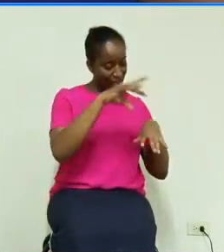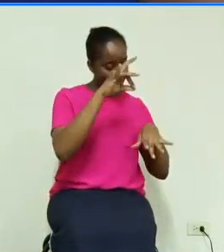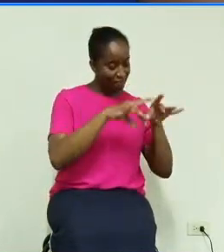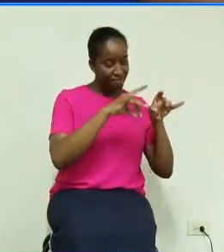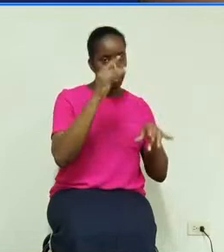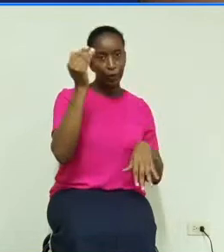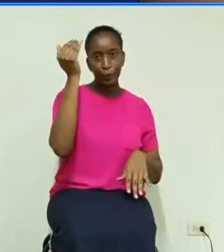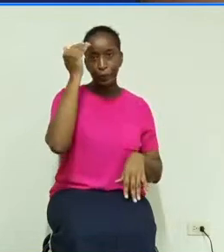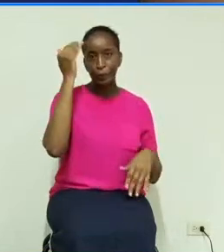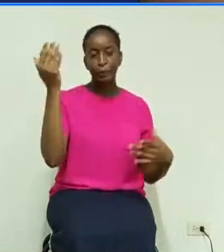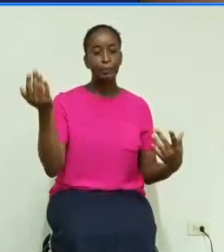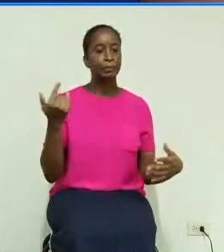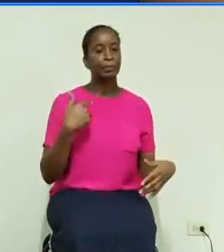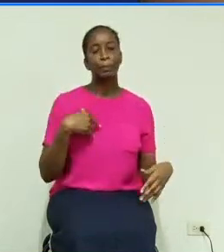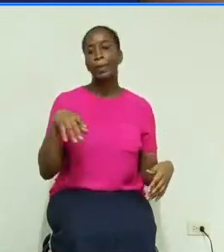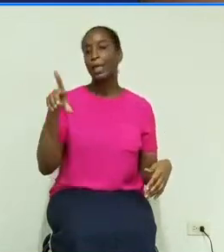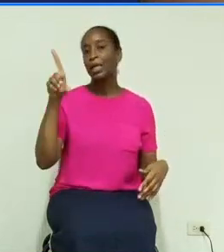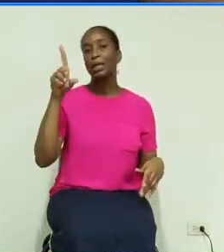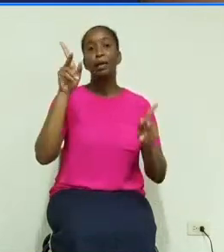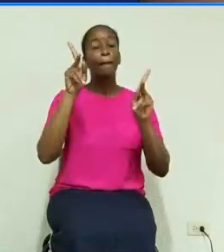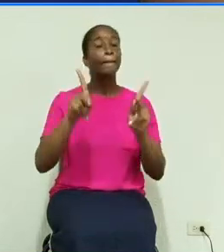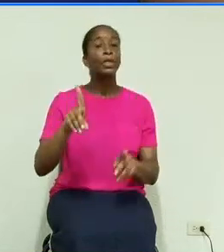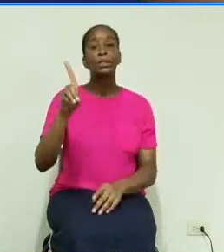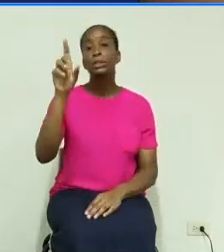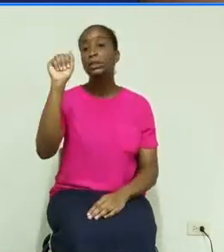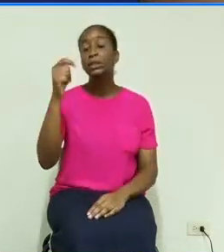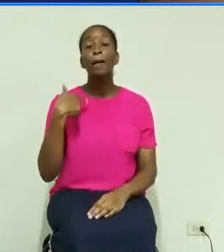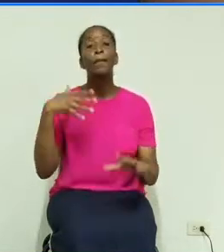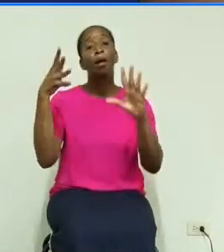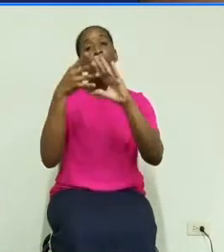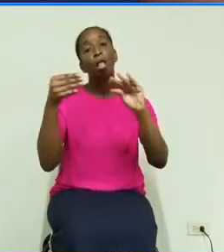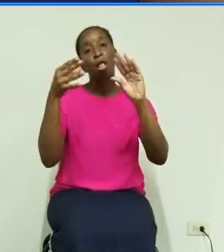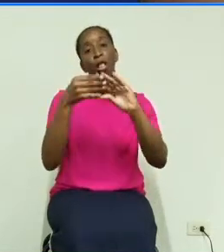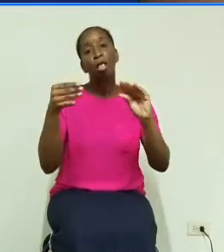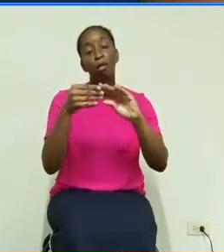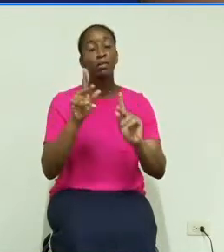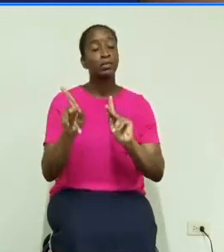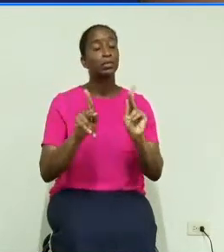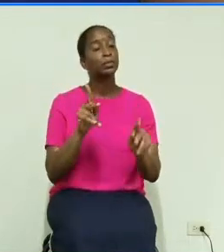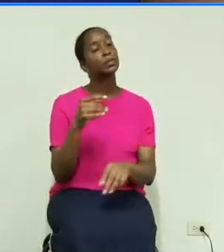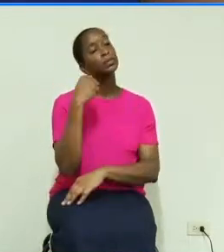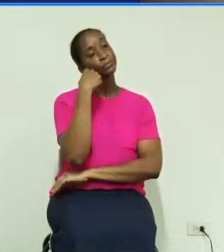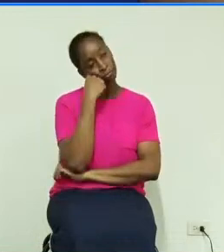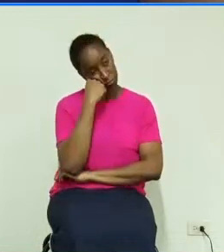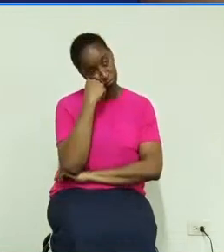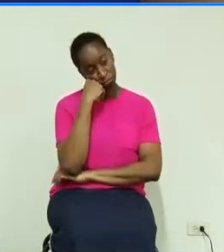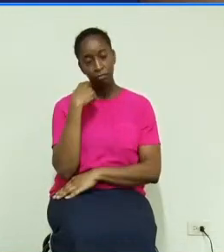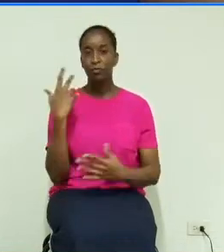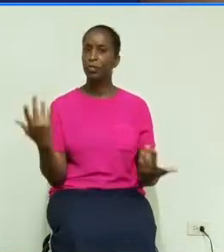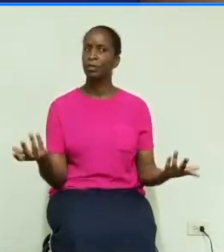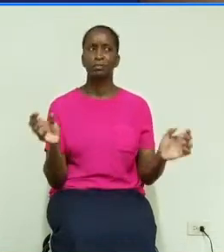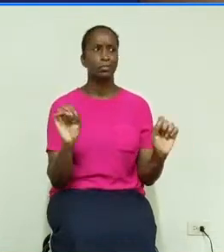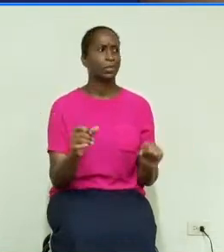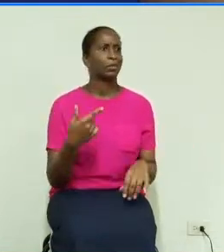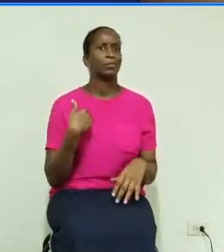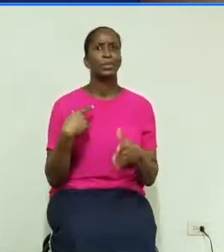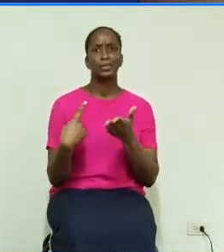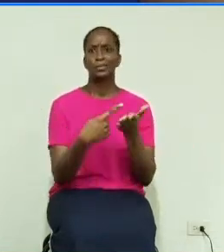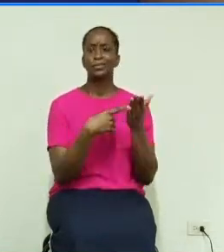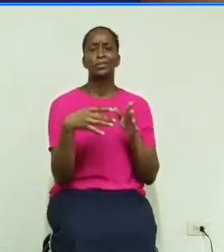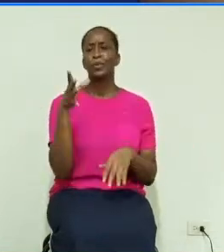a disabled person, when I can give them statistics, when I can discuss other things, when I can talk about women's rights and issues